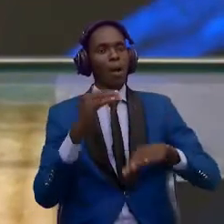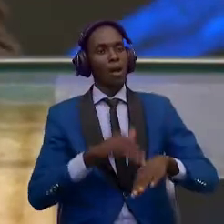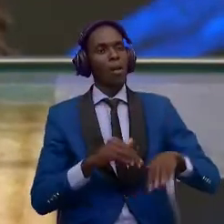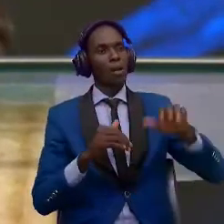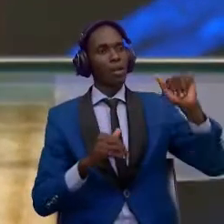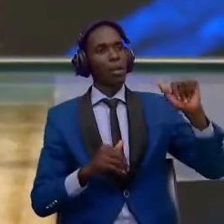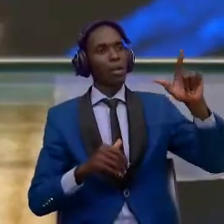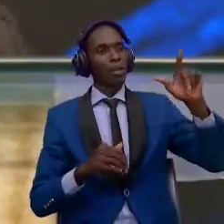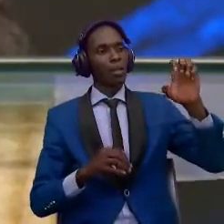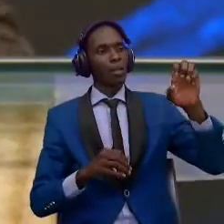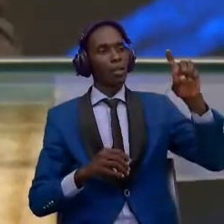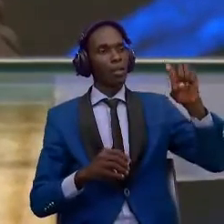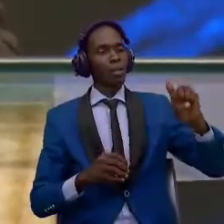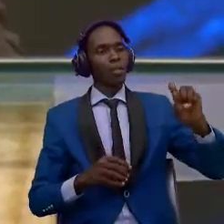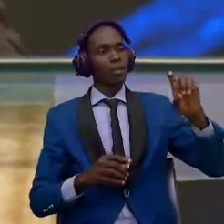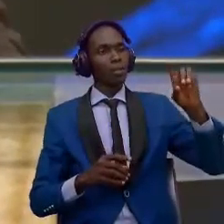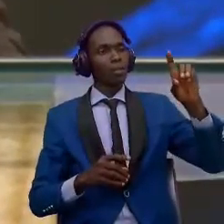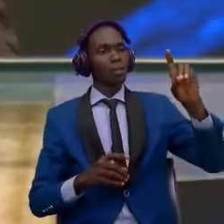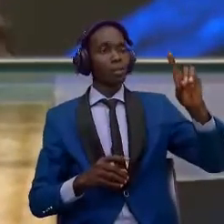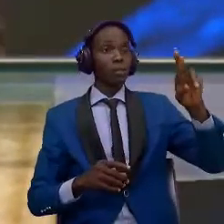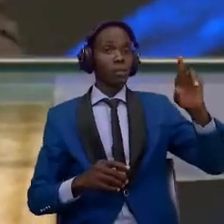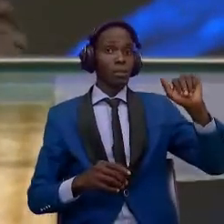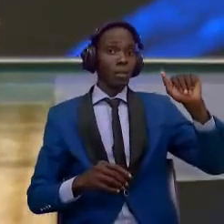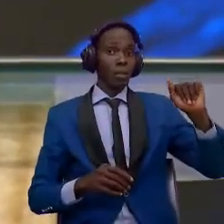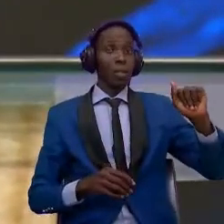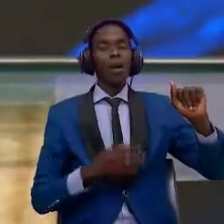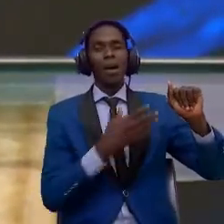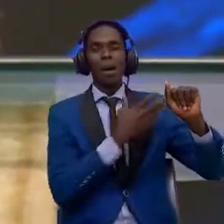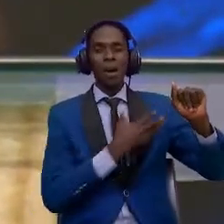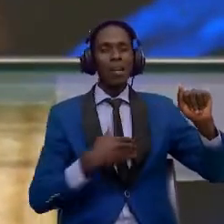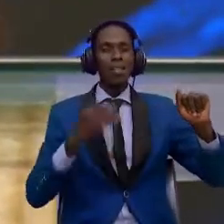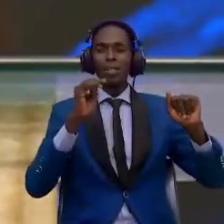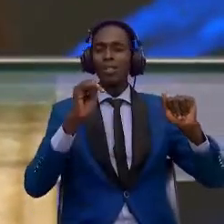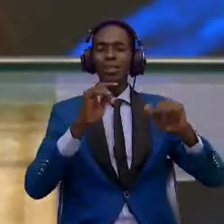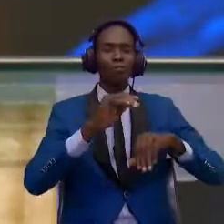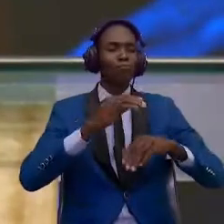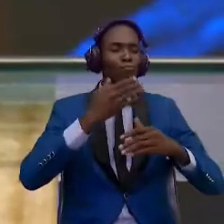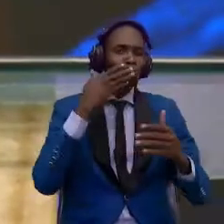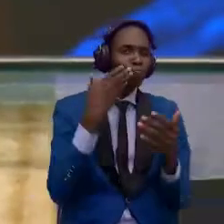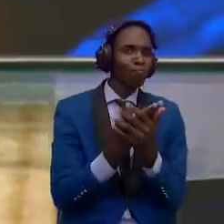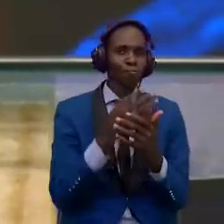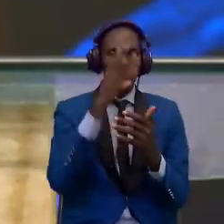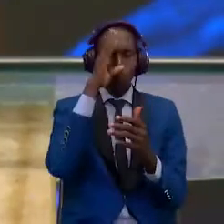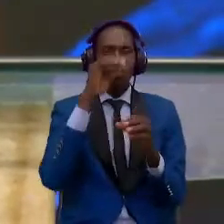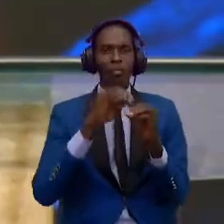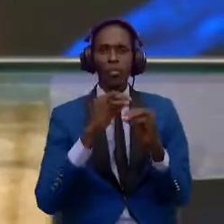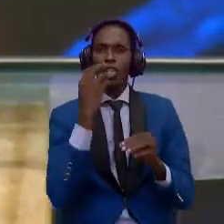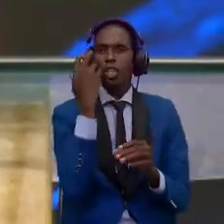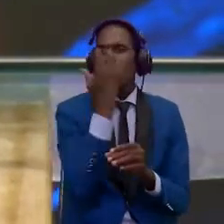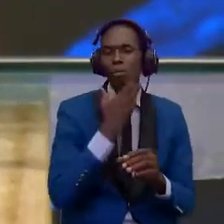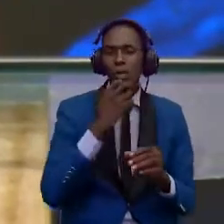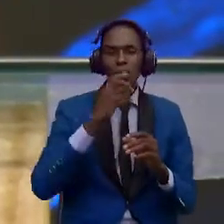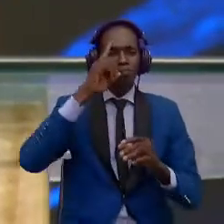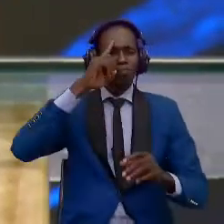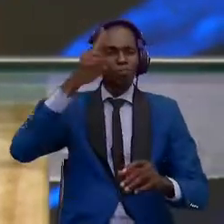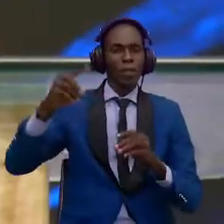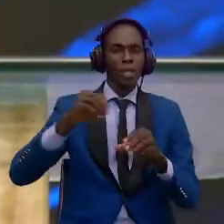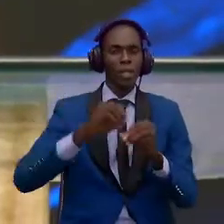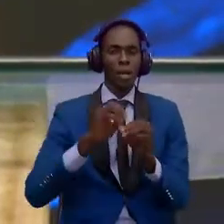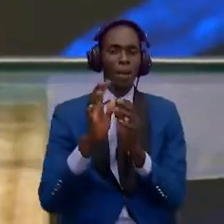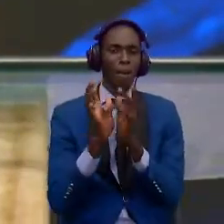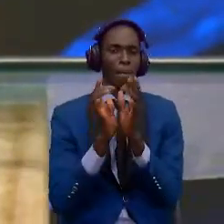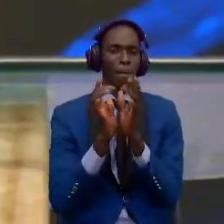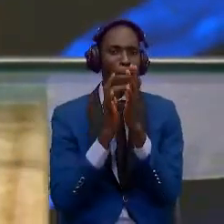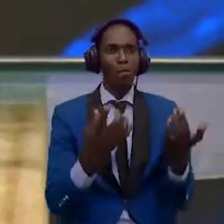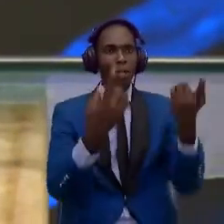an eloquent man and mighty in the scriptures, came to